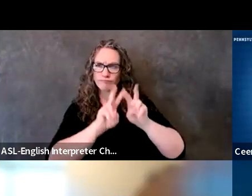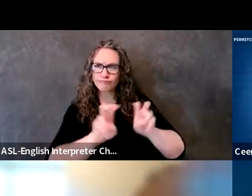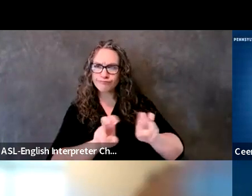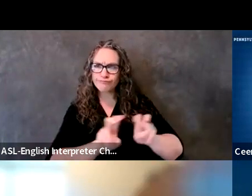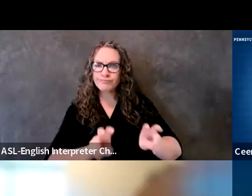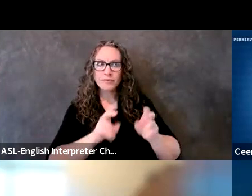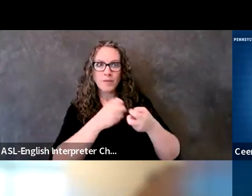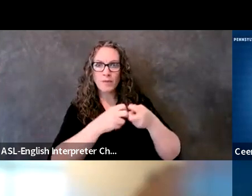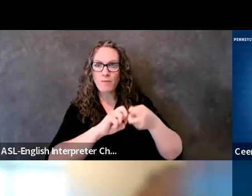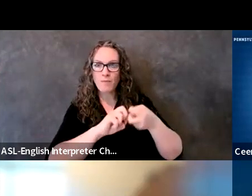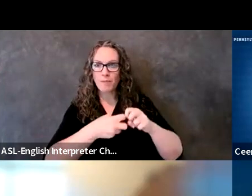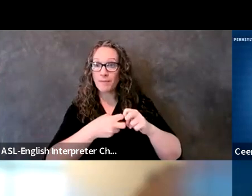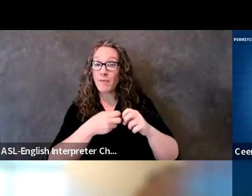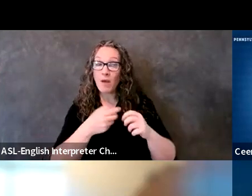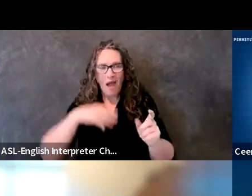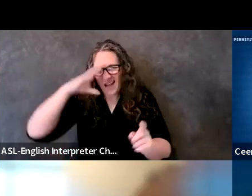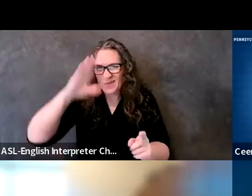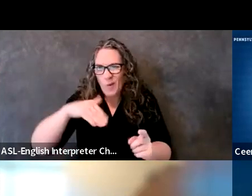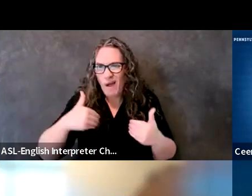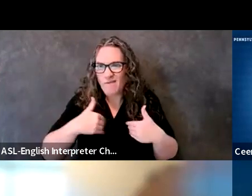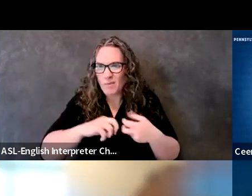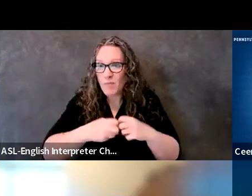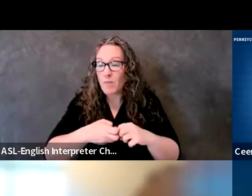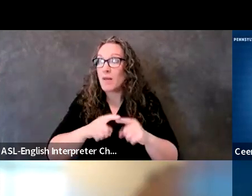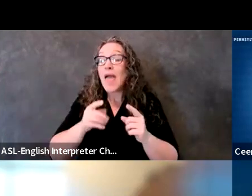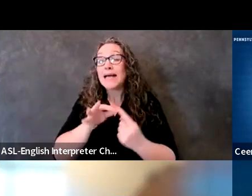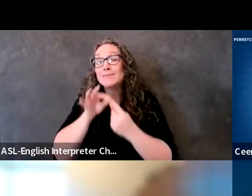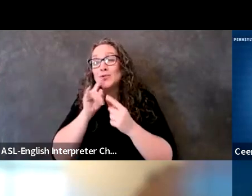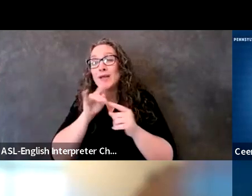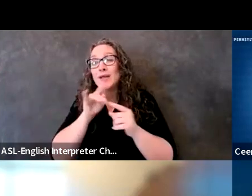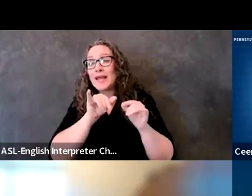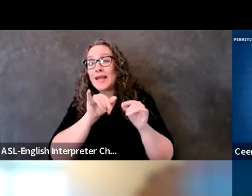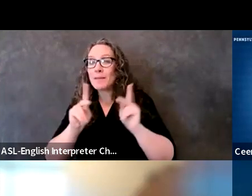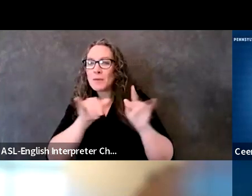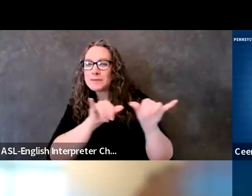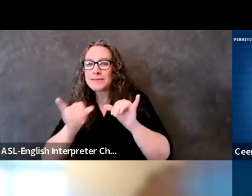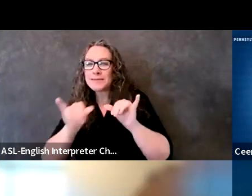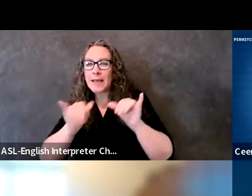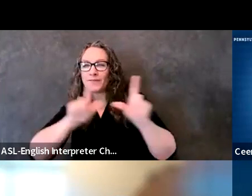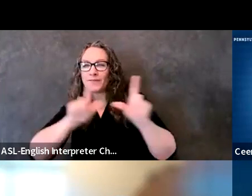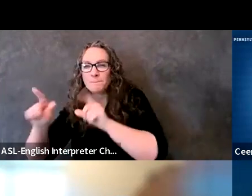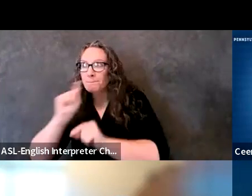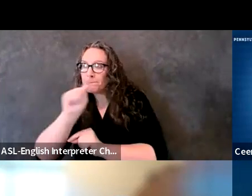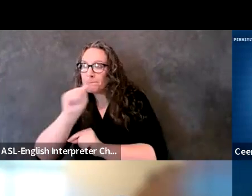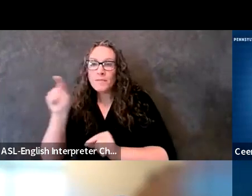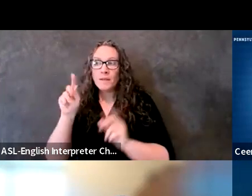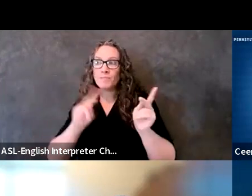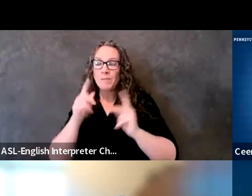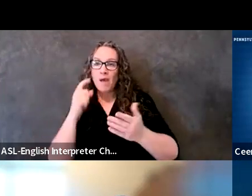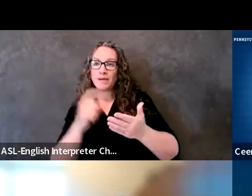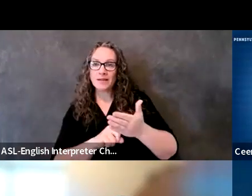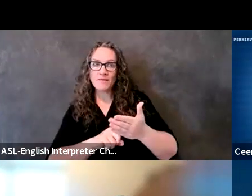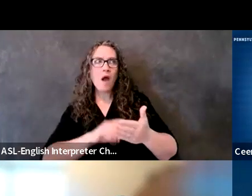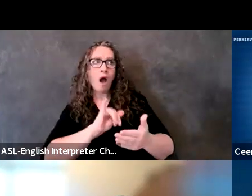already know there's a problem, especially when there's like-minded partners on the call saying, hey, we identify that our partners or